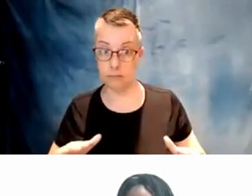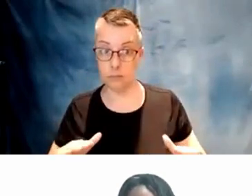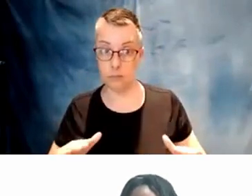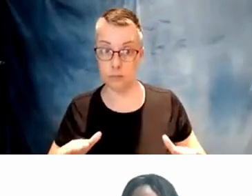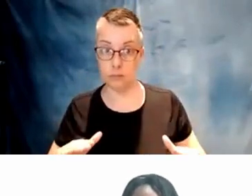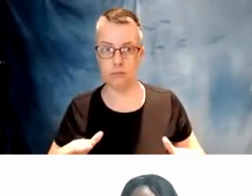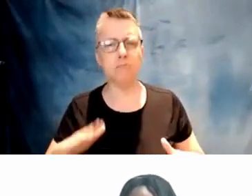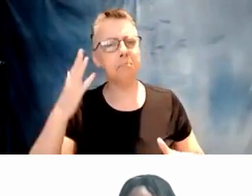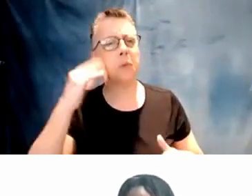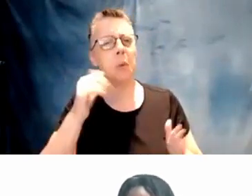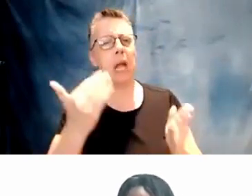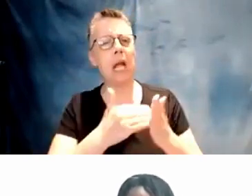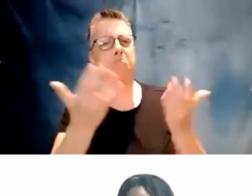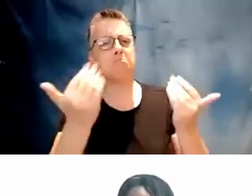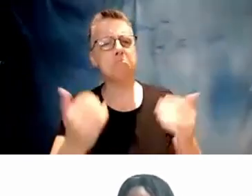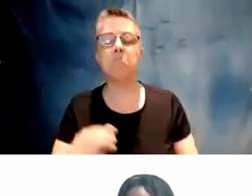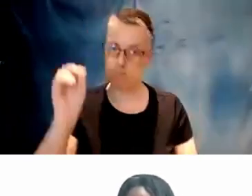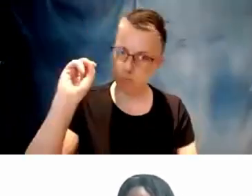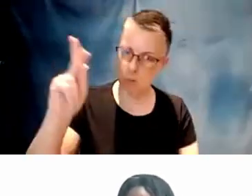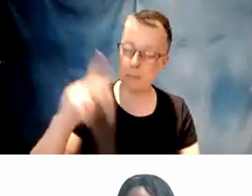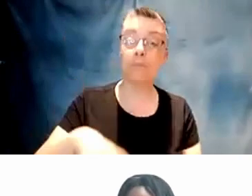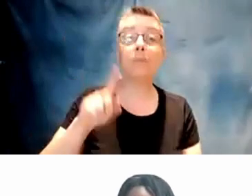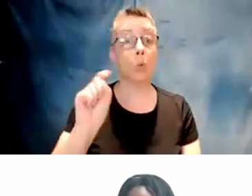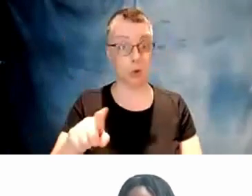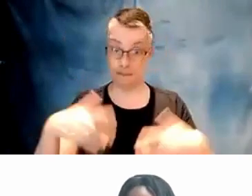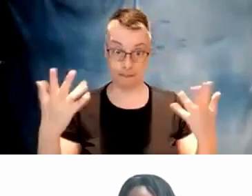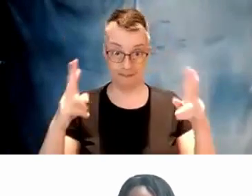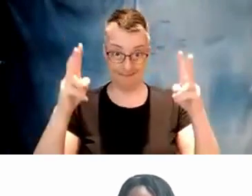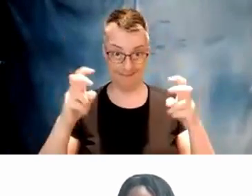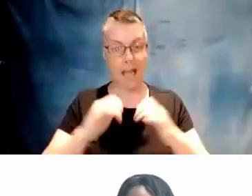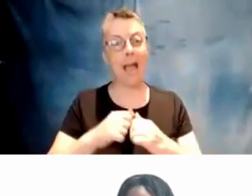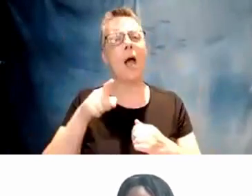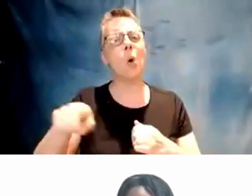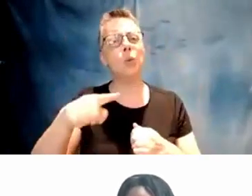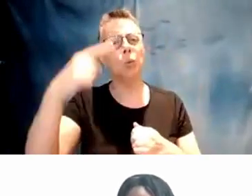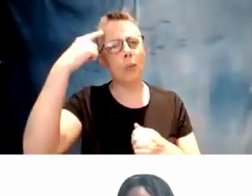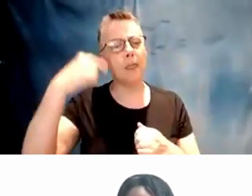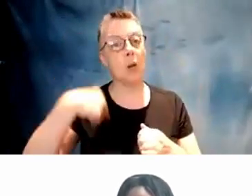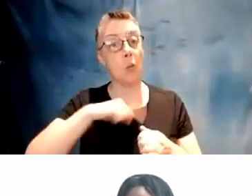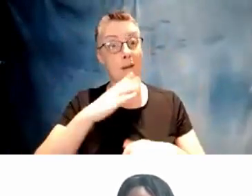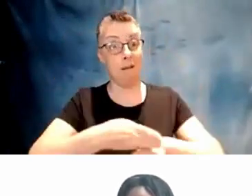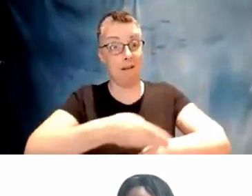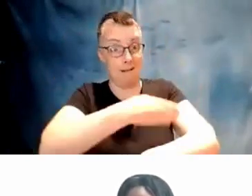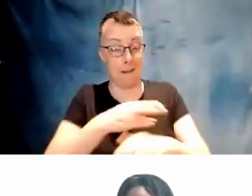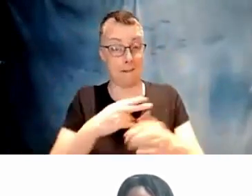You can repeat it, please. Okay, the question is, how do you think we can improve bilingual education or